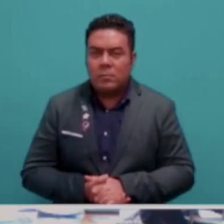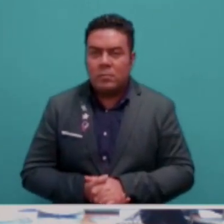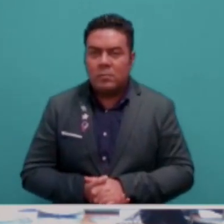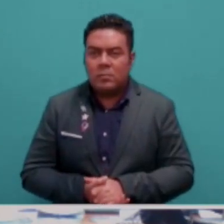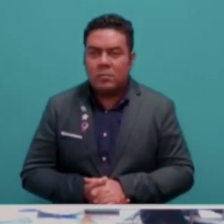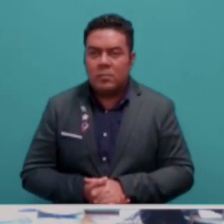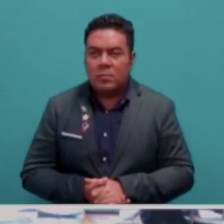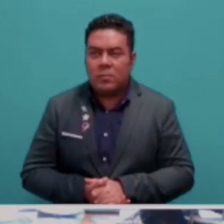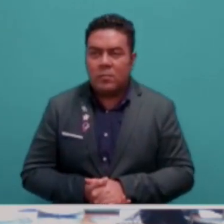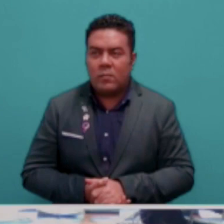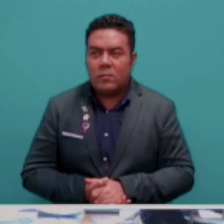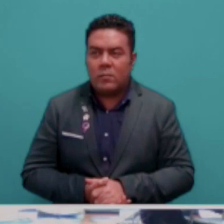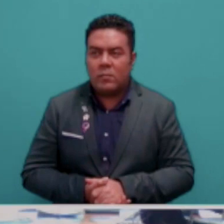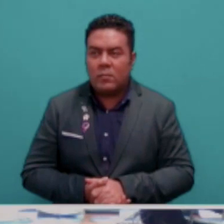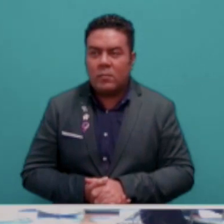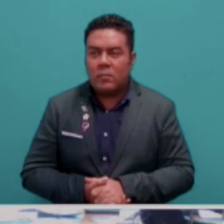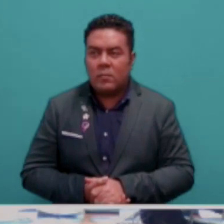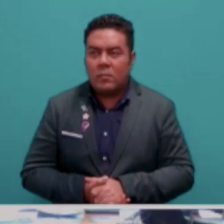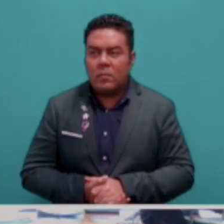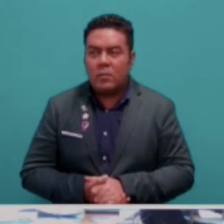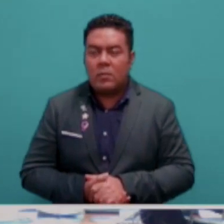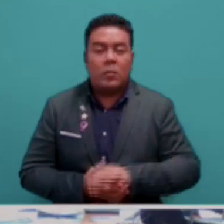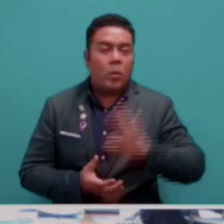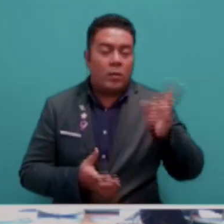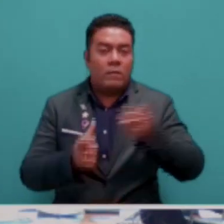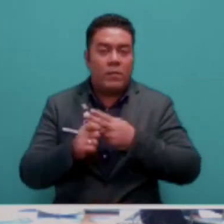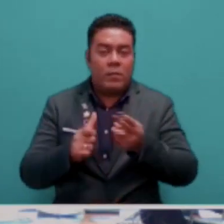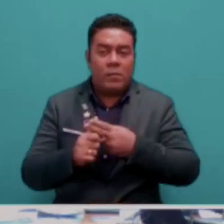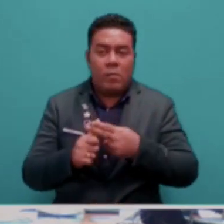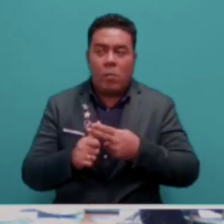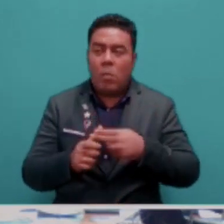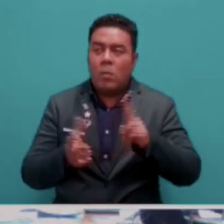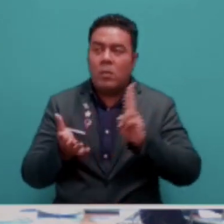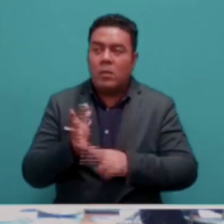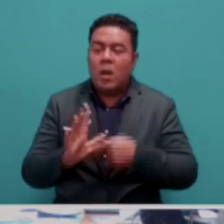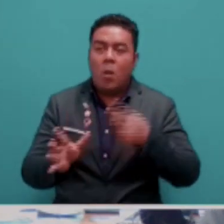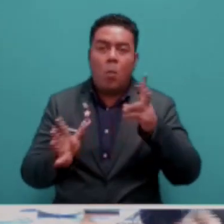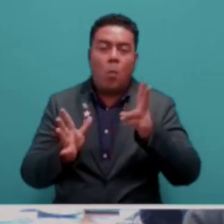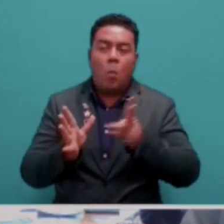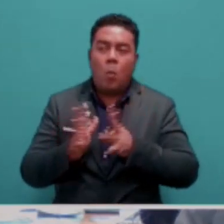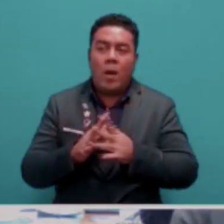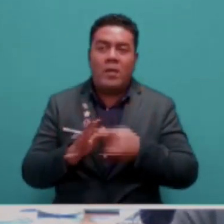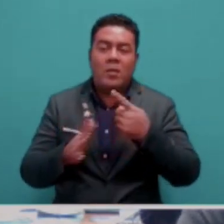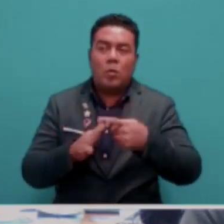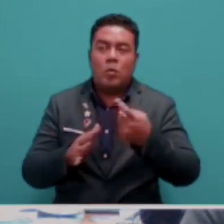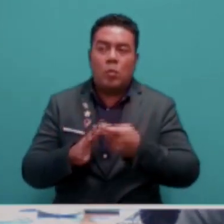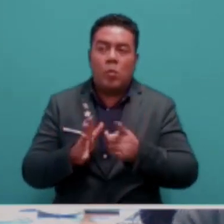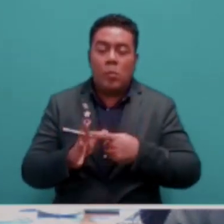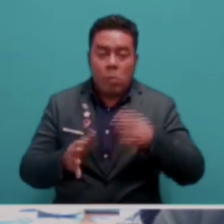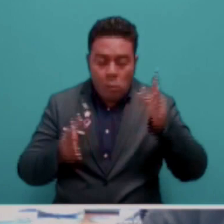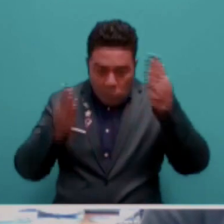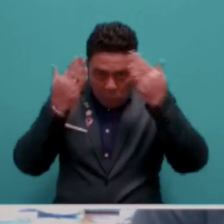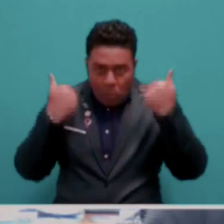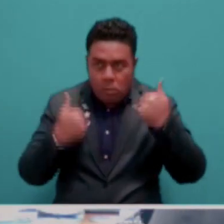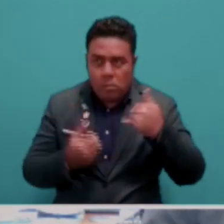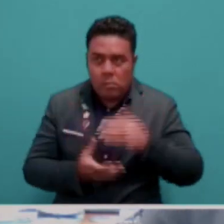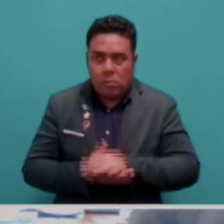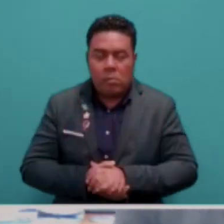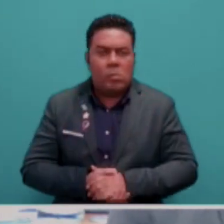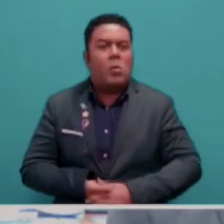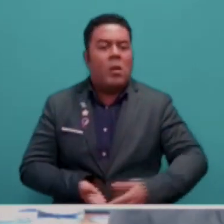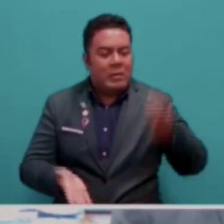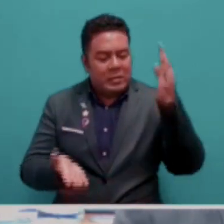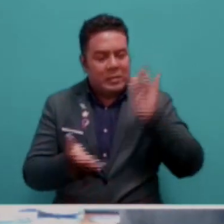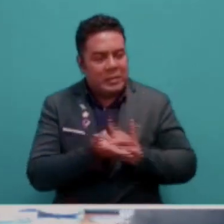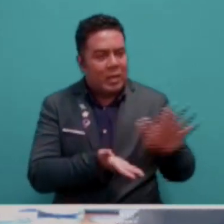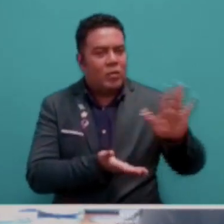If I may use one of the favorite lines of the Honourable Noe Kula, as you are well aware of, Mr. Prime Minister, sack your Finance